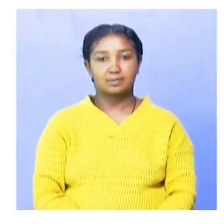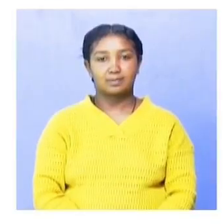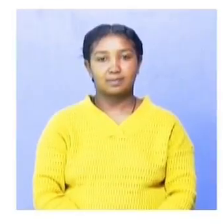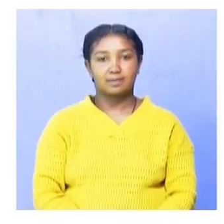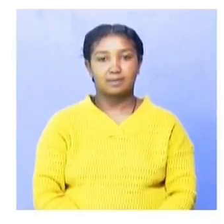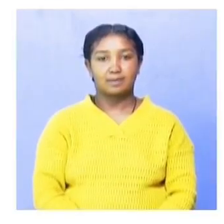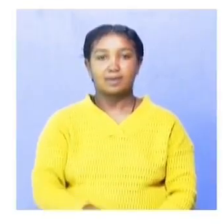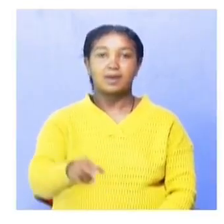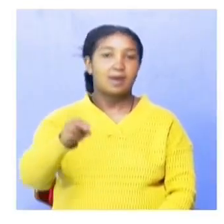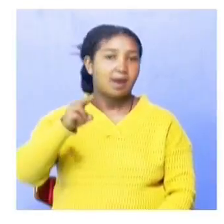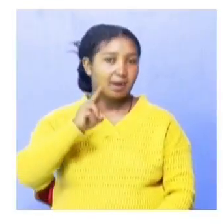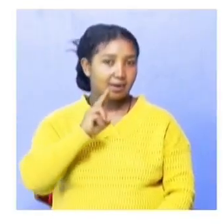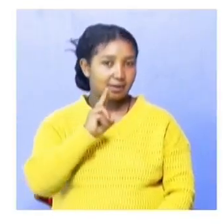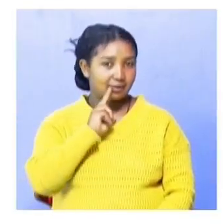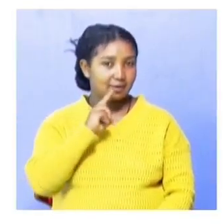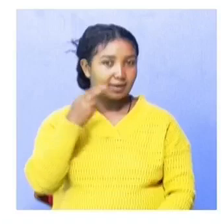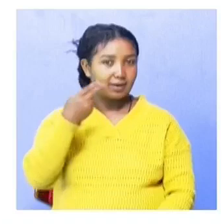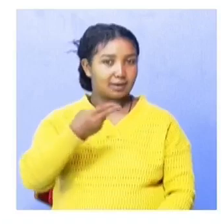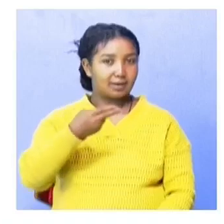Helen